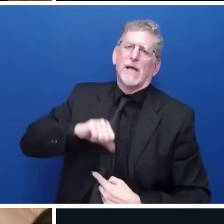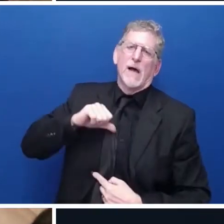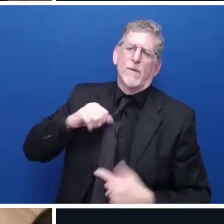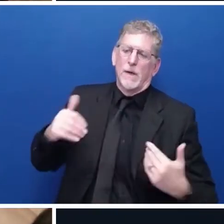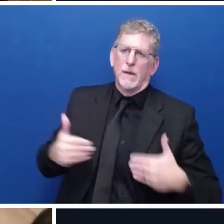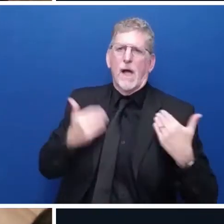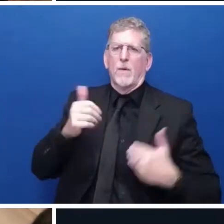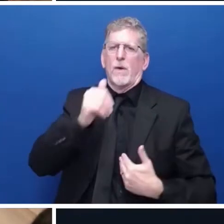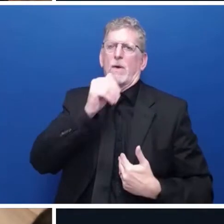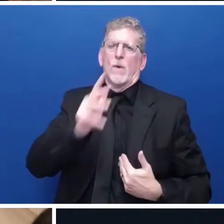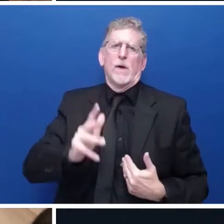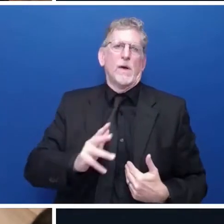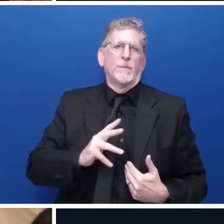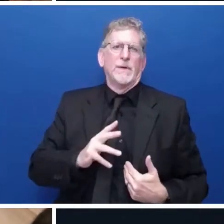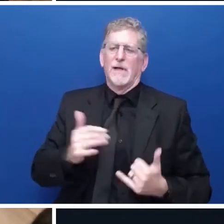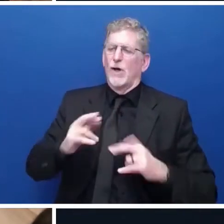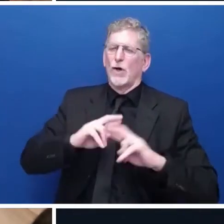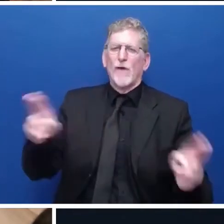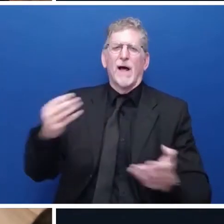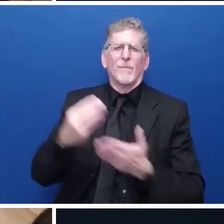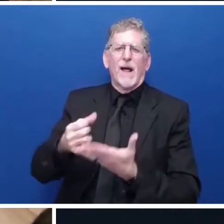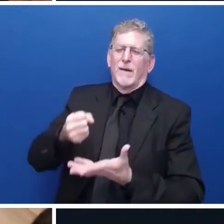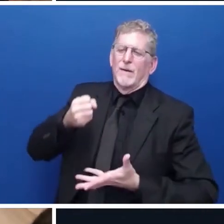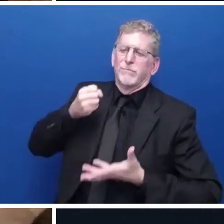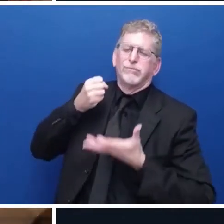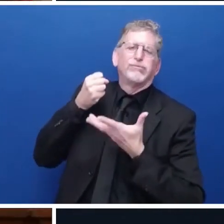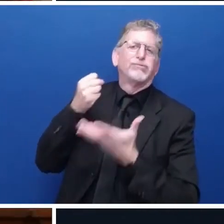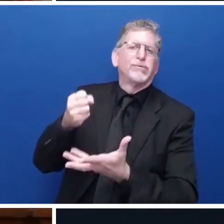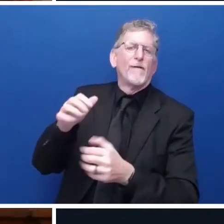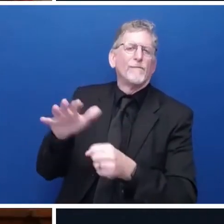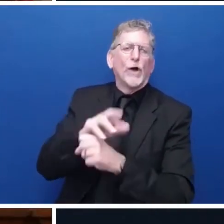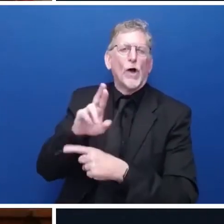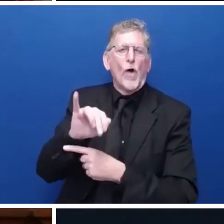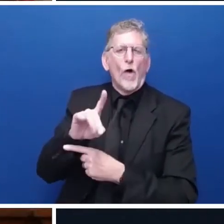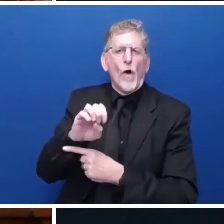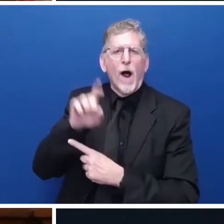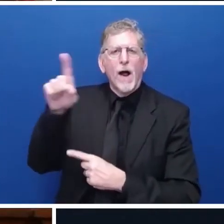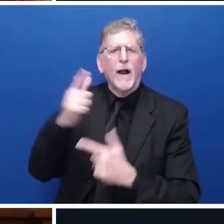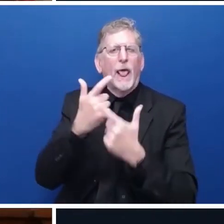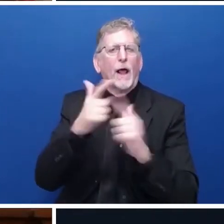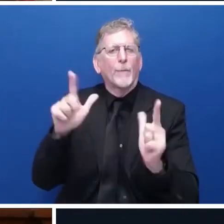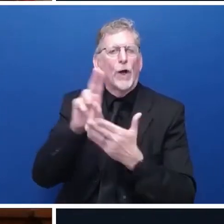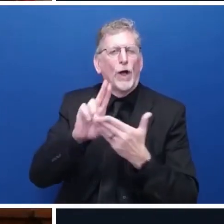scholarship to Liberty University. Sage and Michelle, please stand up.